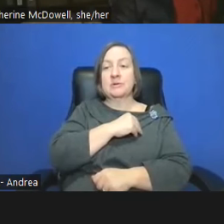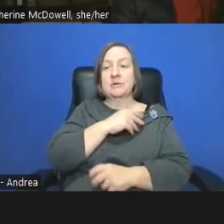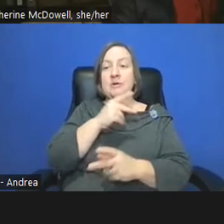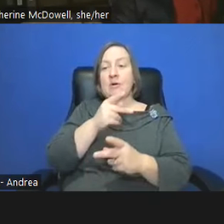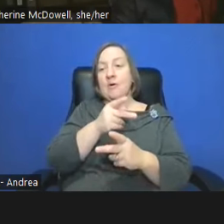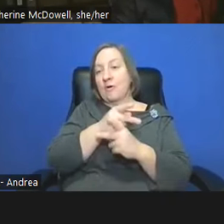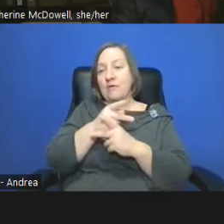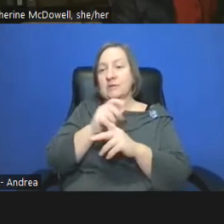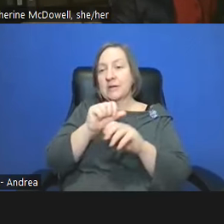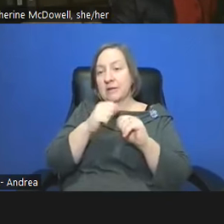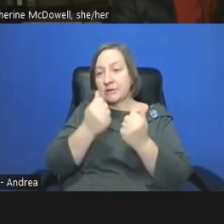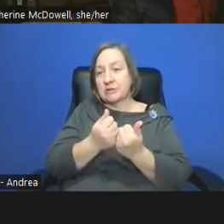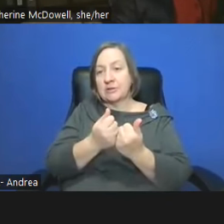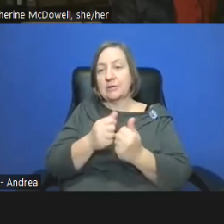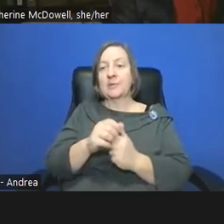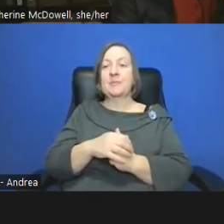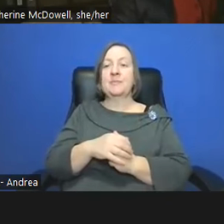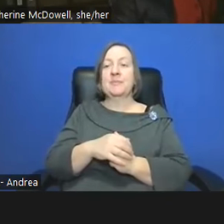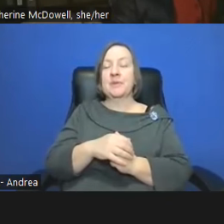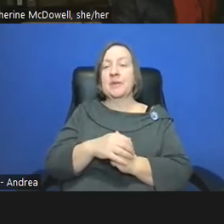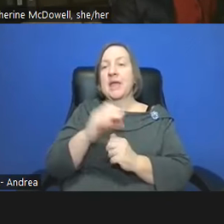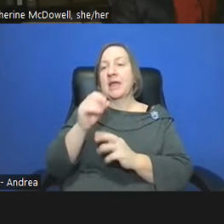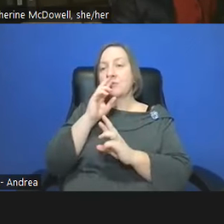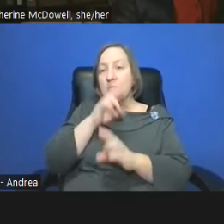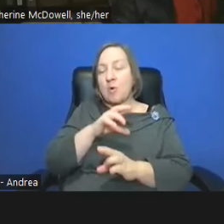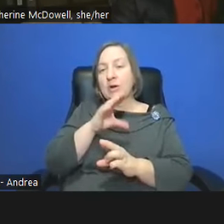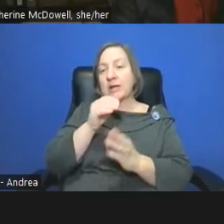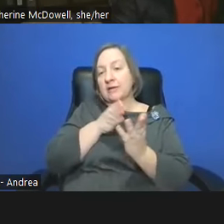oversight agency, and reporting